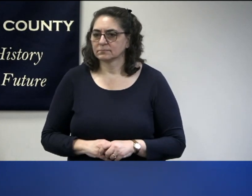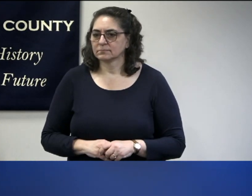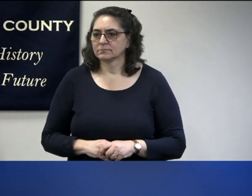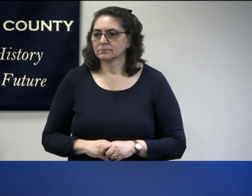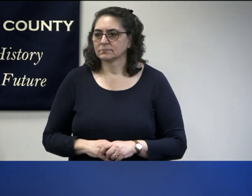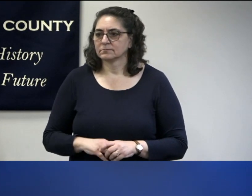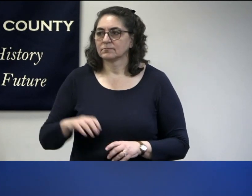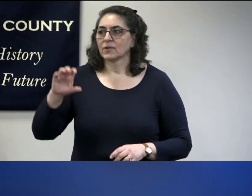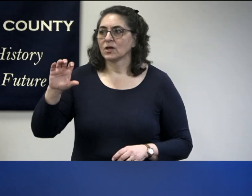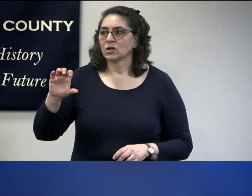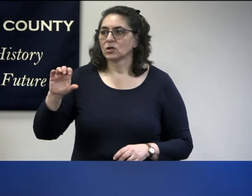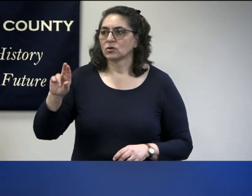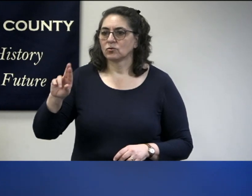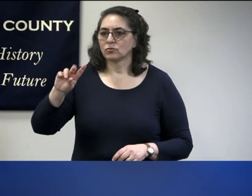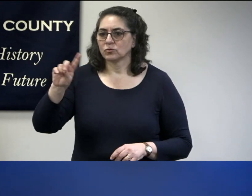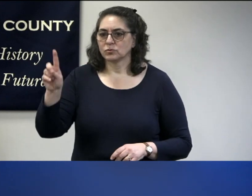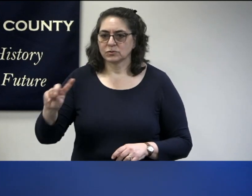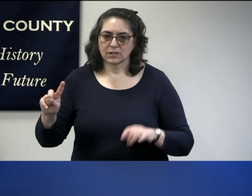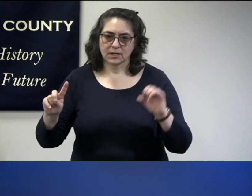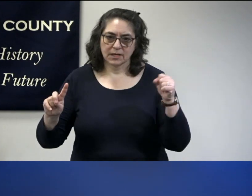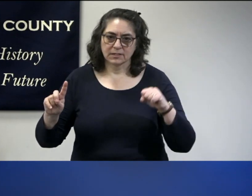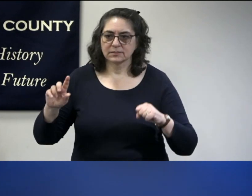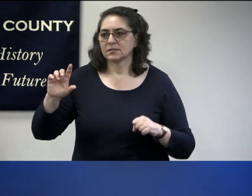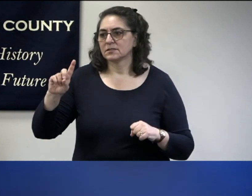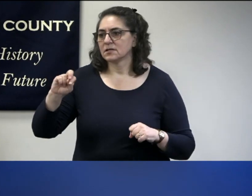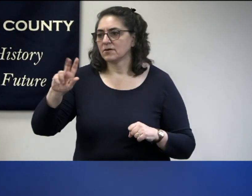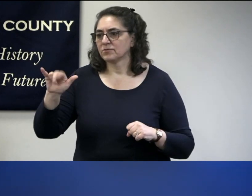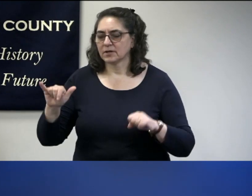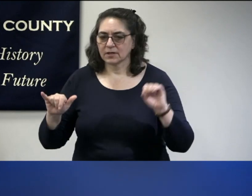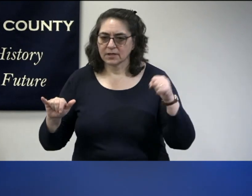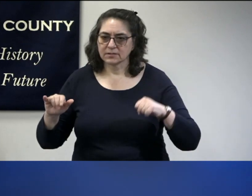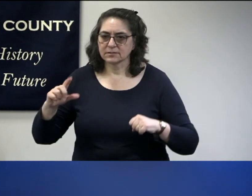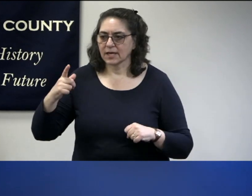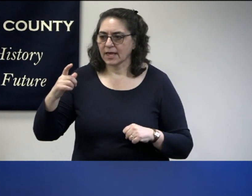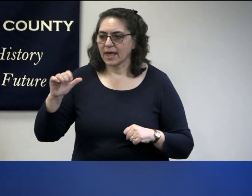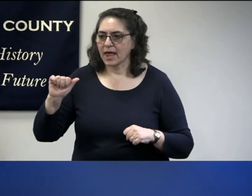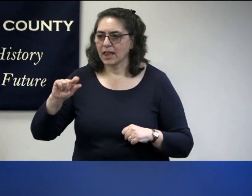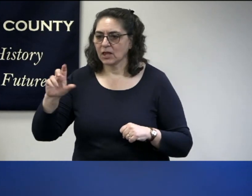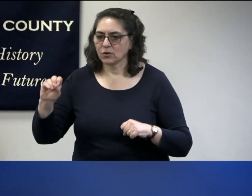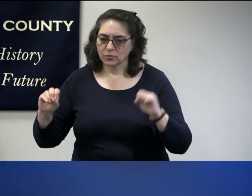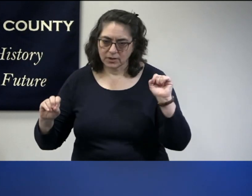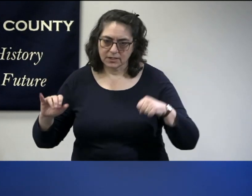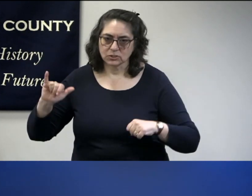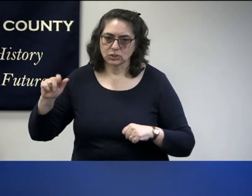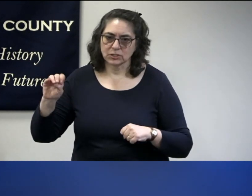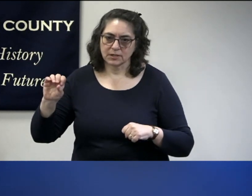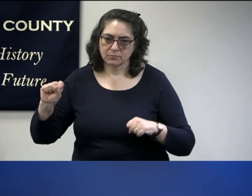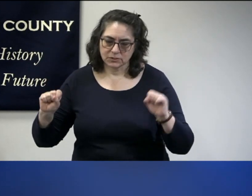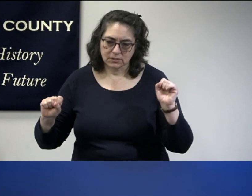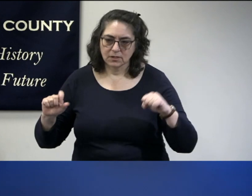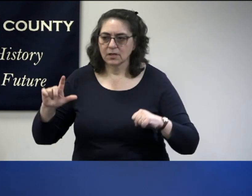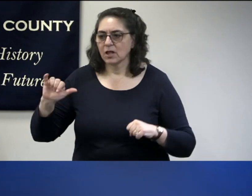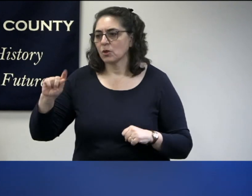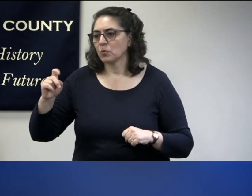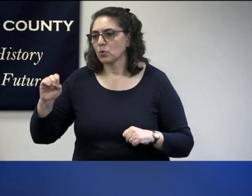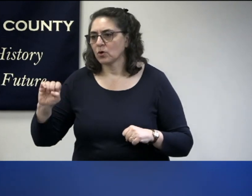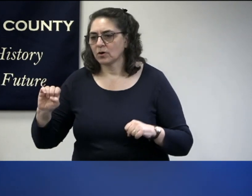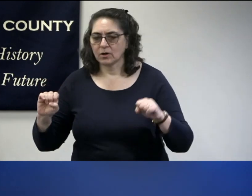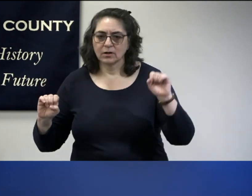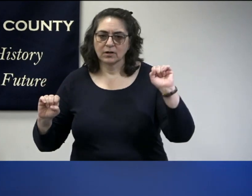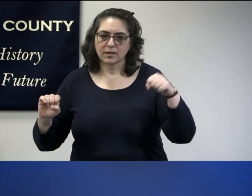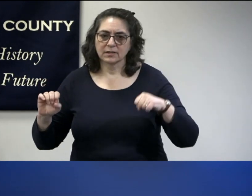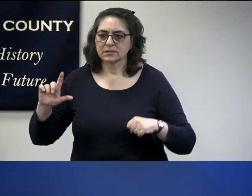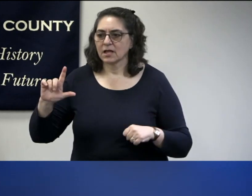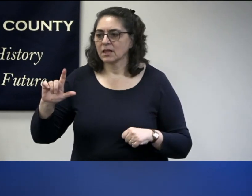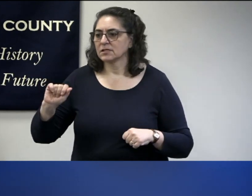No. County Commissioners Cruz? Yes. Duffy? Yes. Gallo? Yes. James? Yes. Four? Yes. Deputy Director